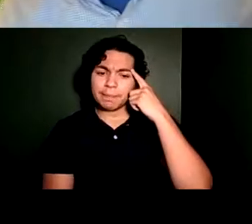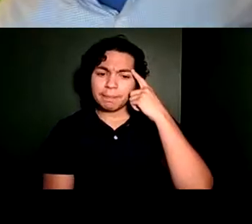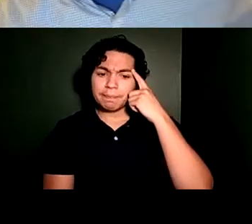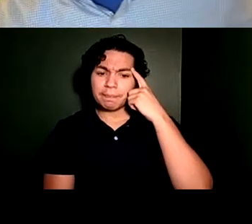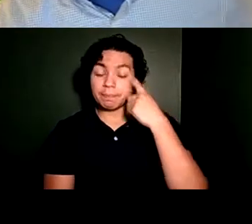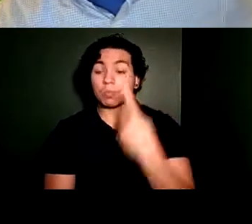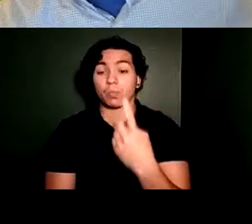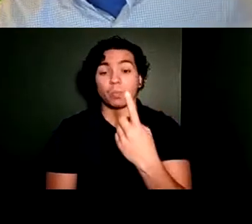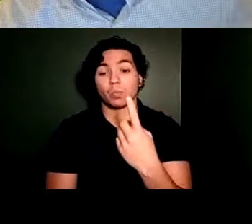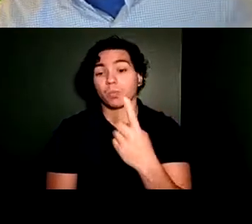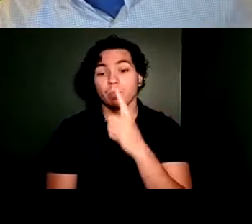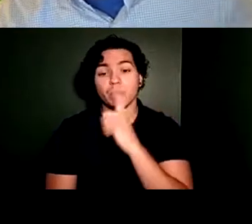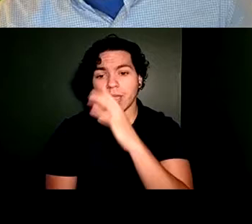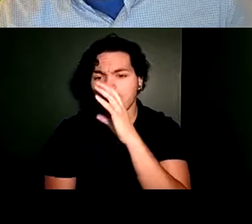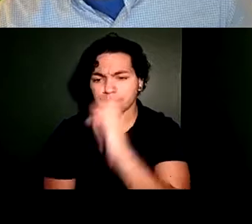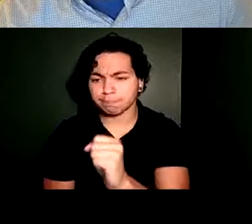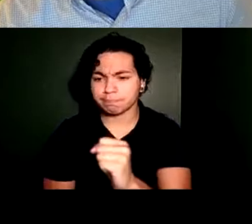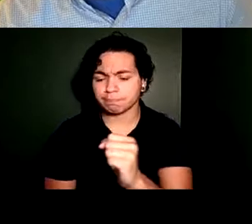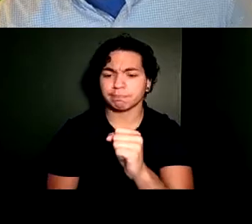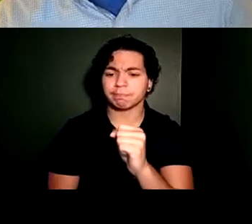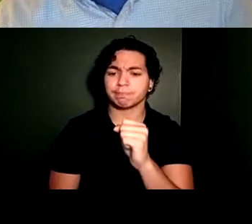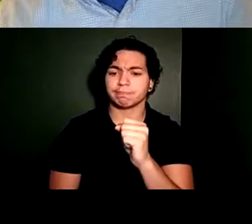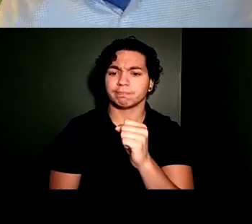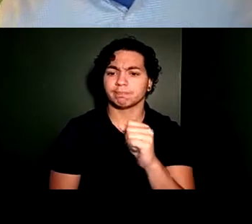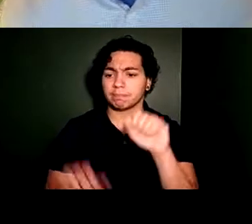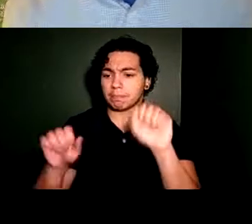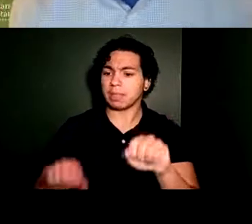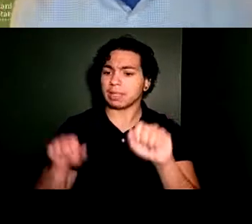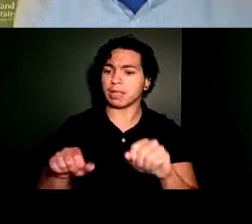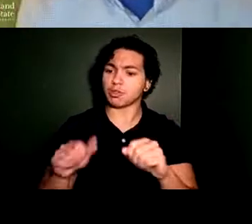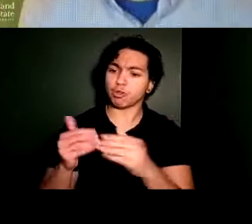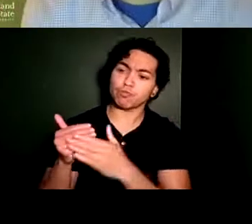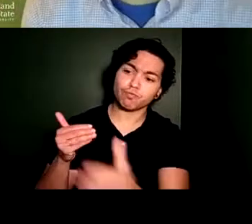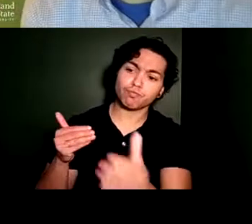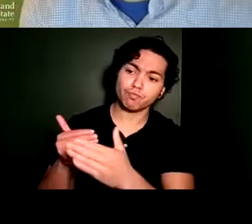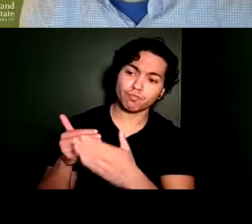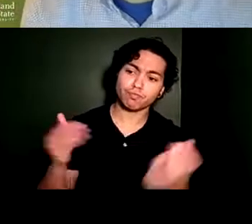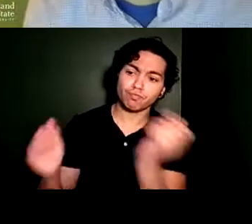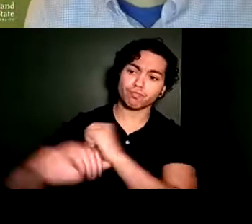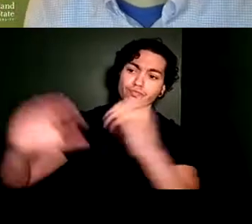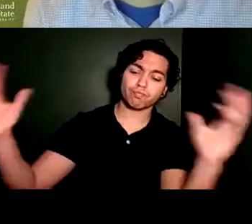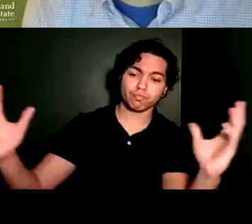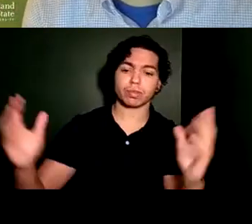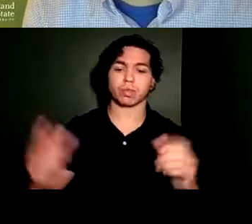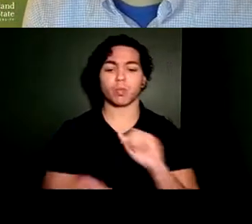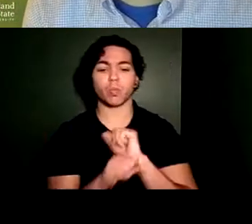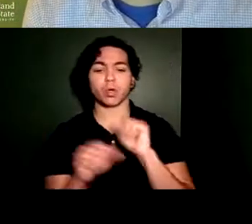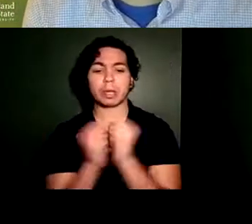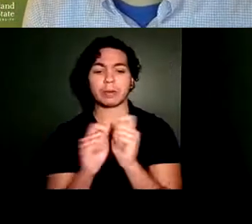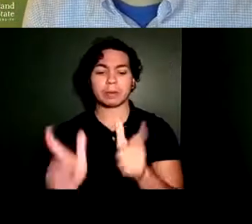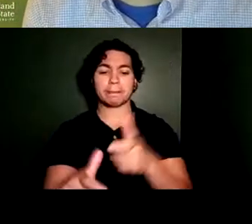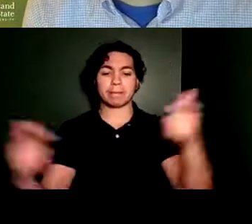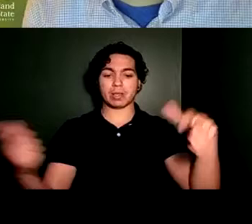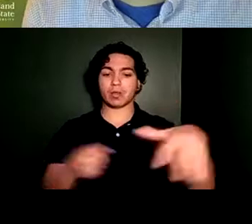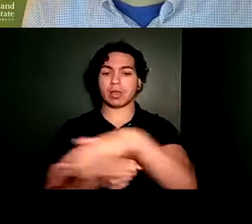one really interesting direction I see this could potentially move is working with the kind of the larger area, like whether